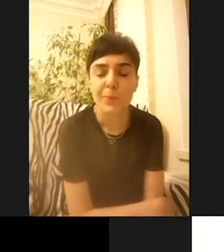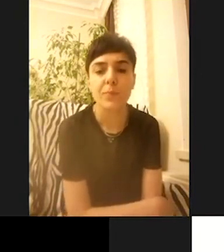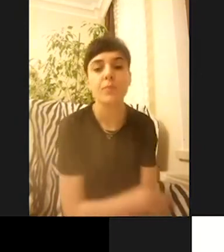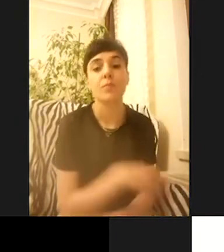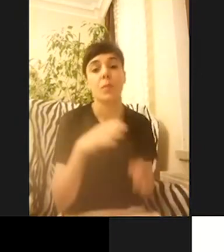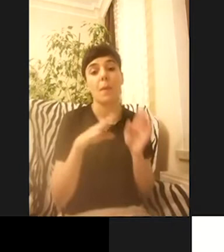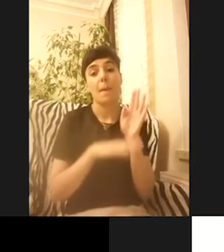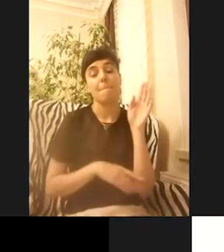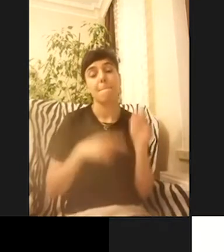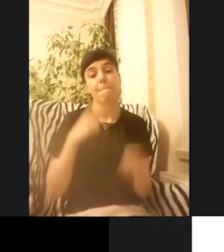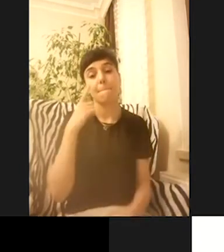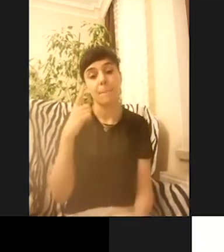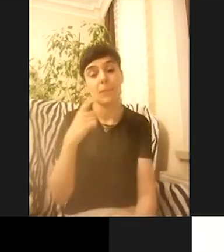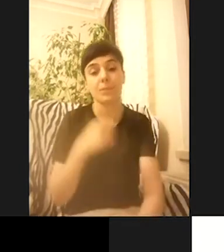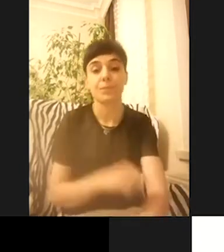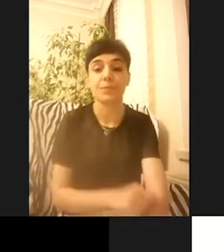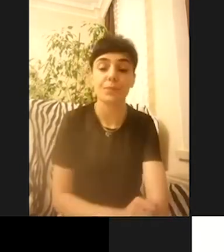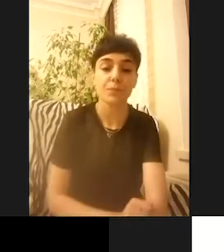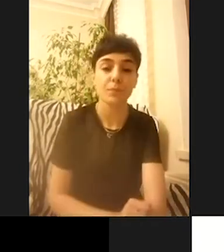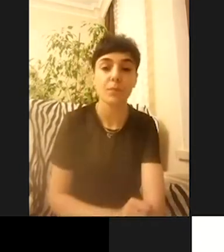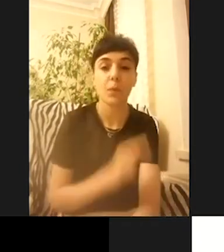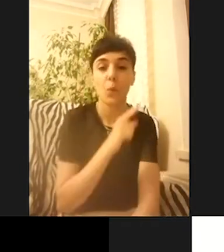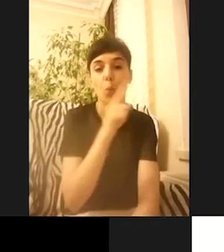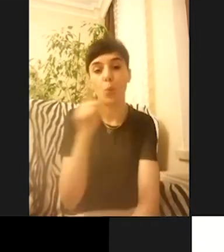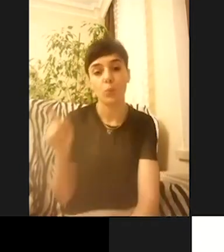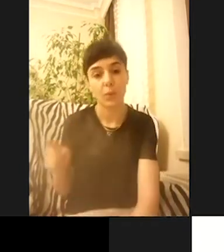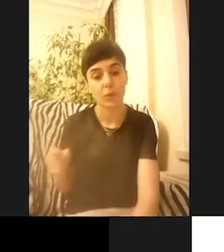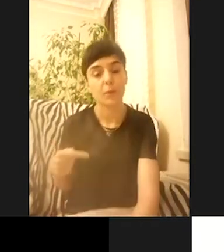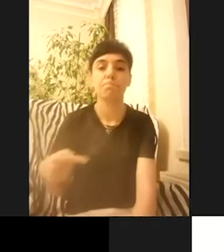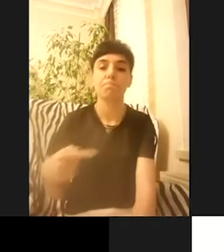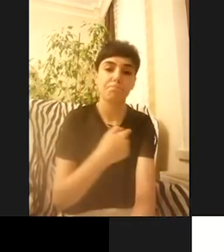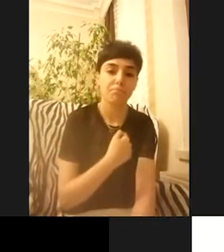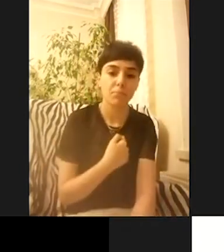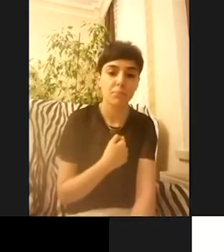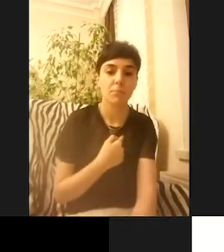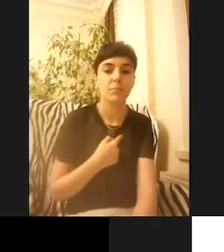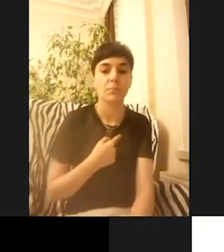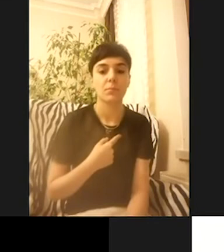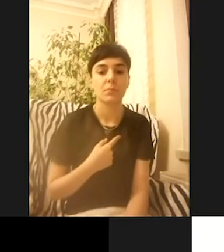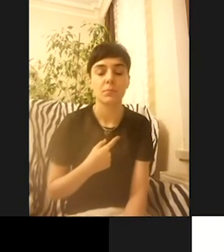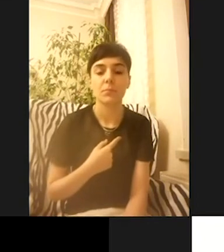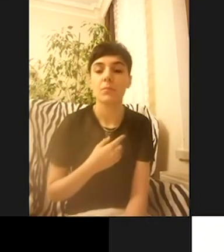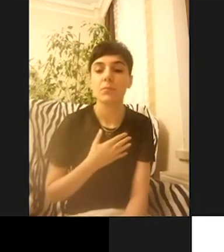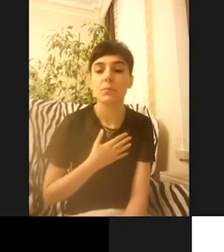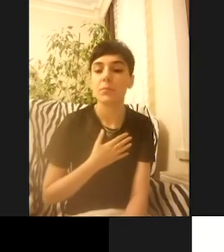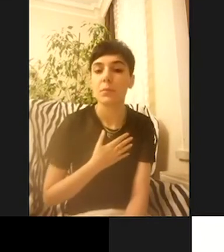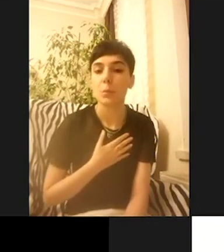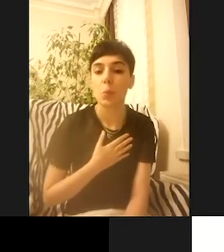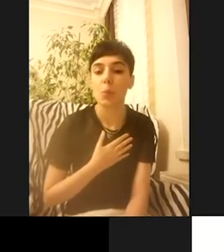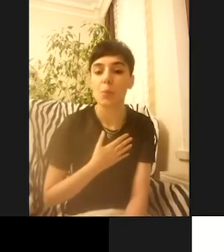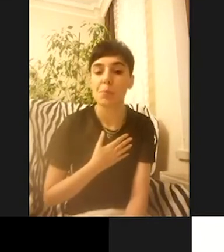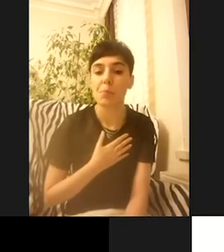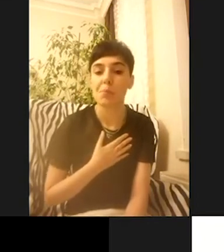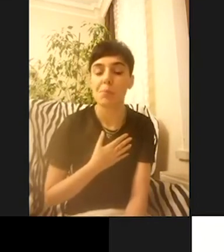translate it through my art to my activism, to the Dutch public here. Yeah.